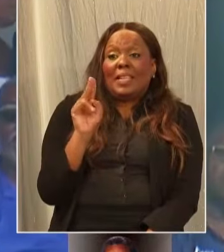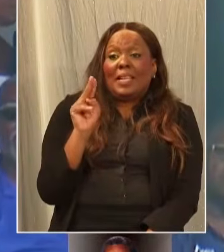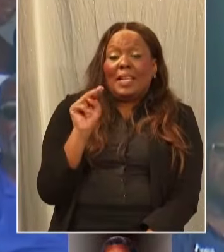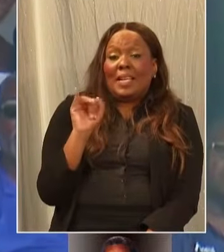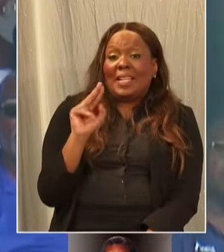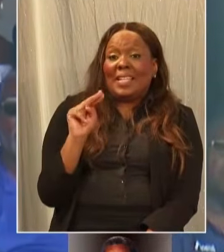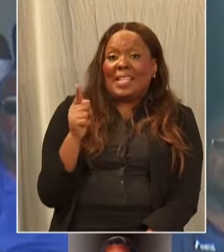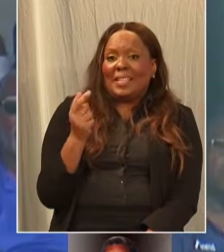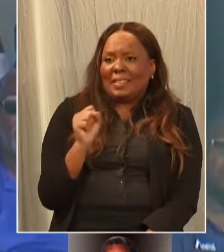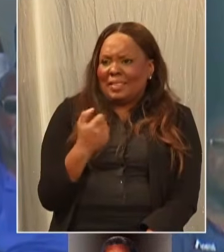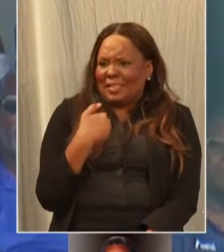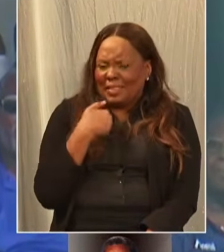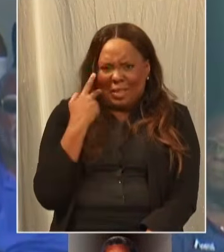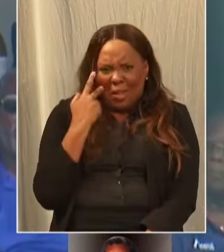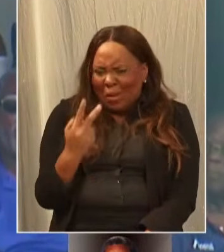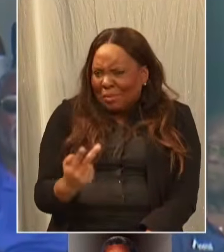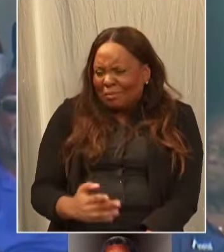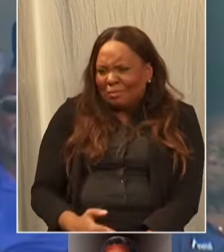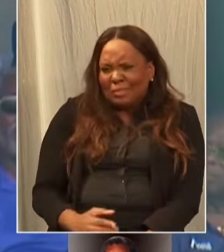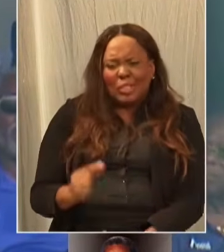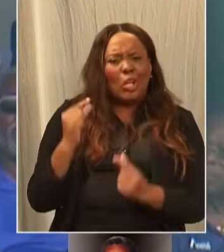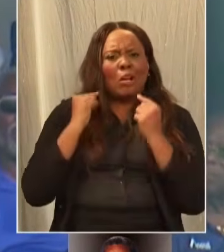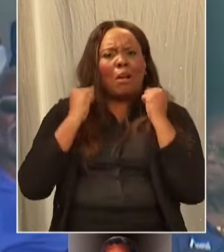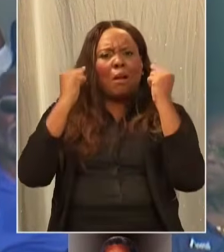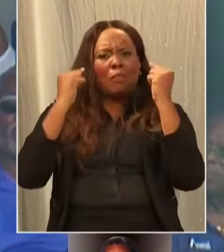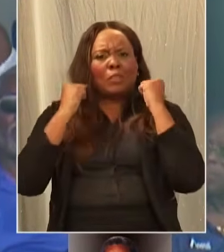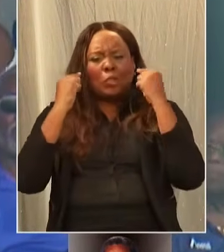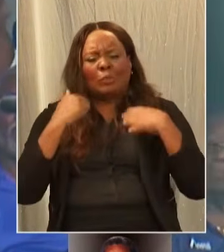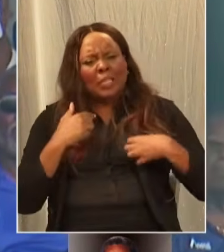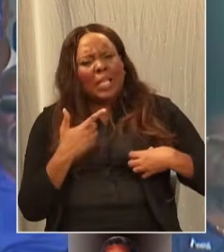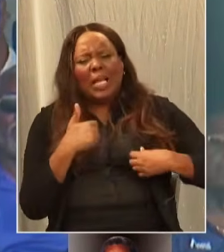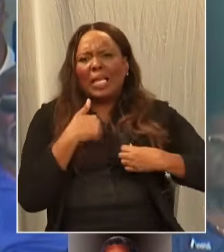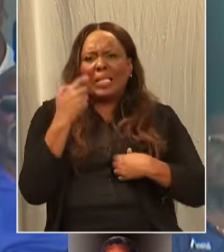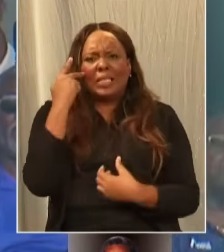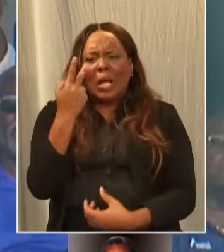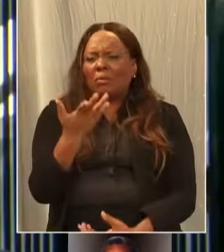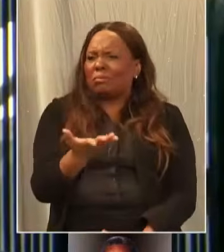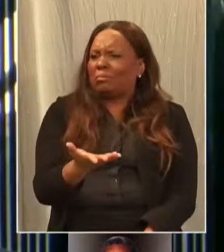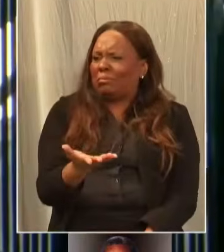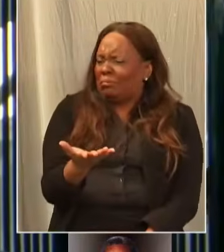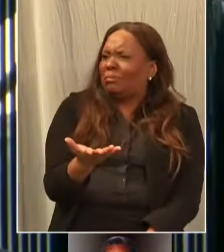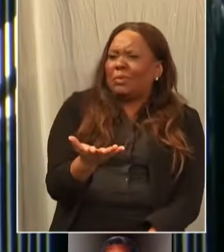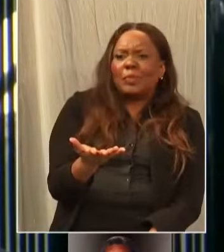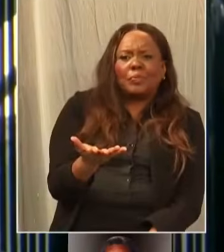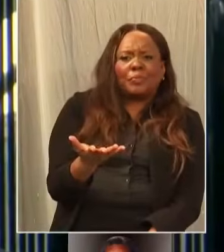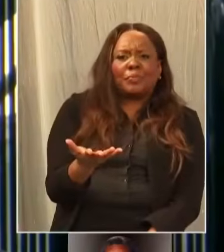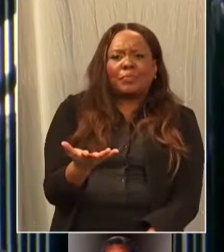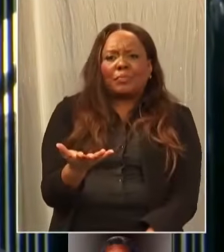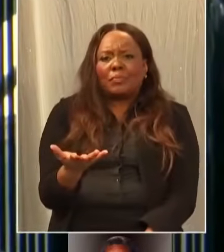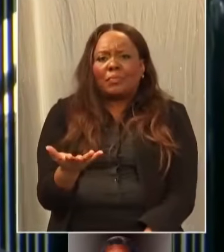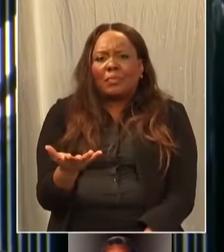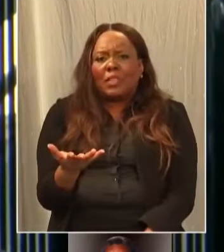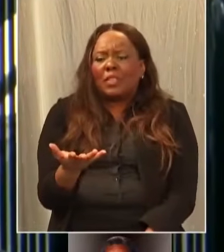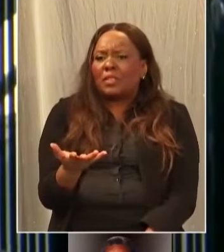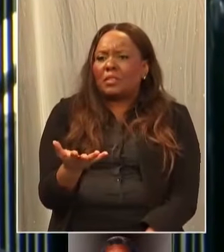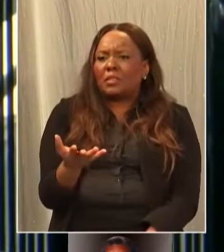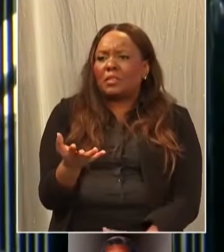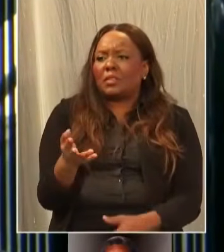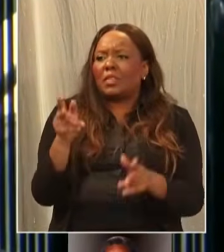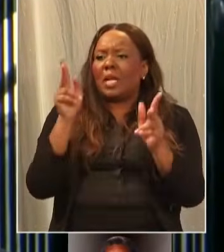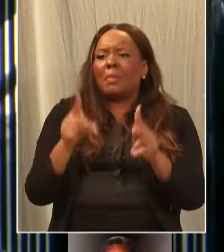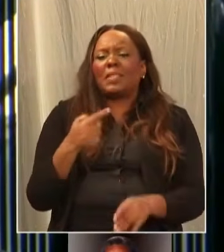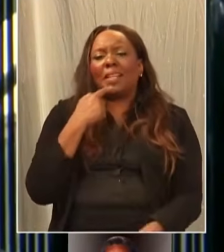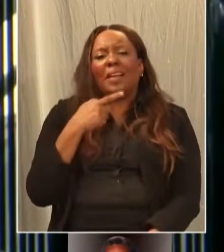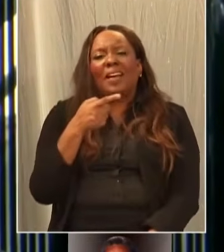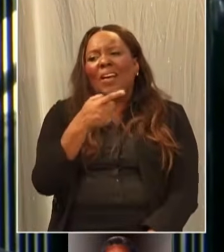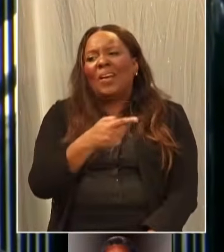leg before by the great Sir Garfield Sobers for naught. And someone of our brilliant guys said, "Oh, Clive